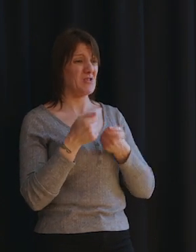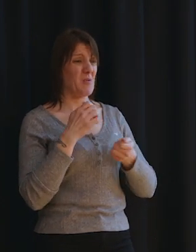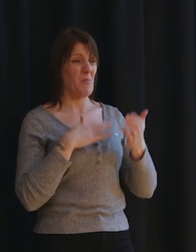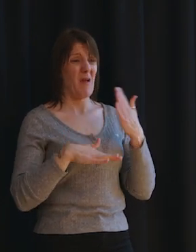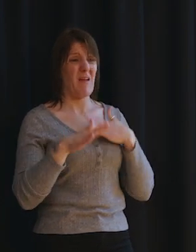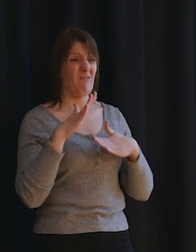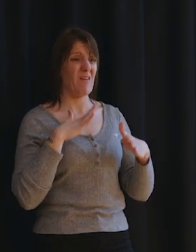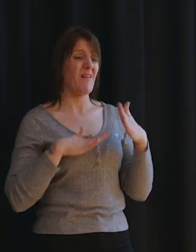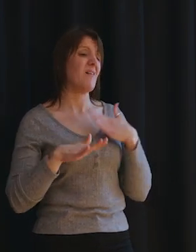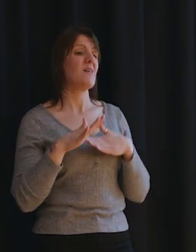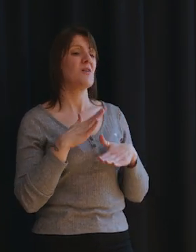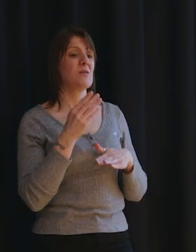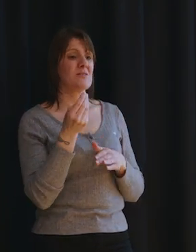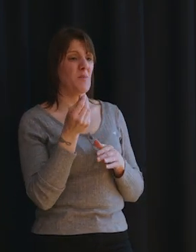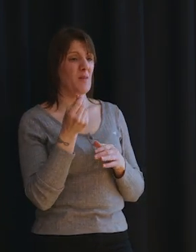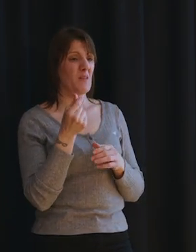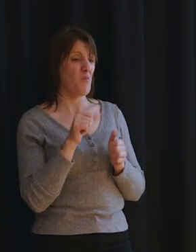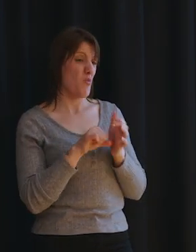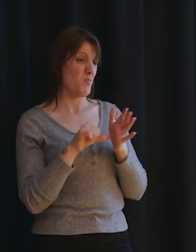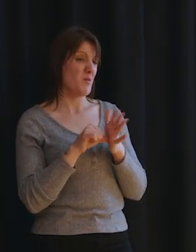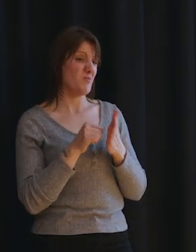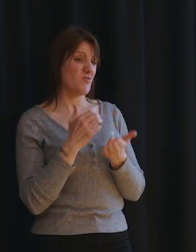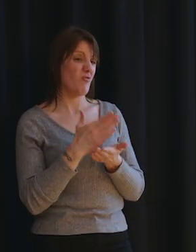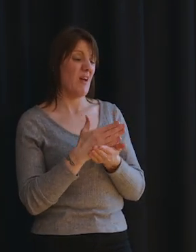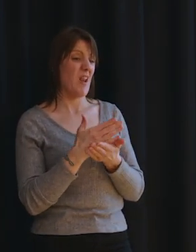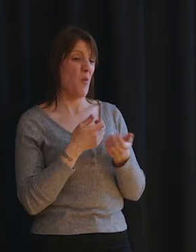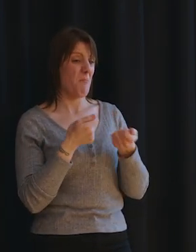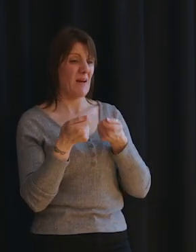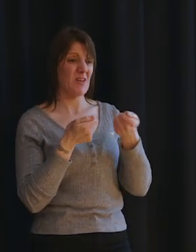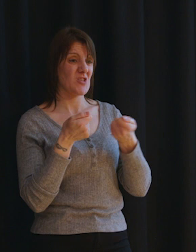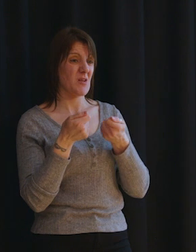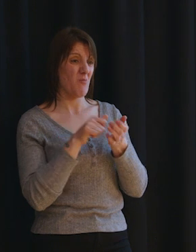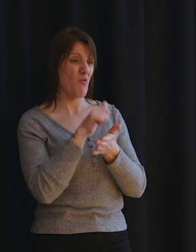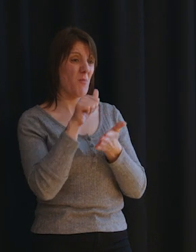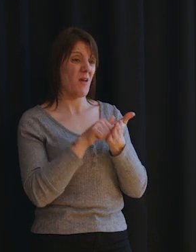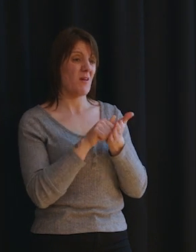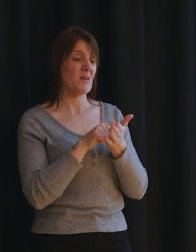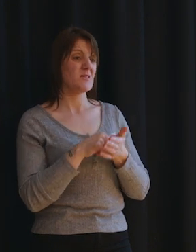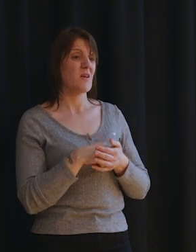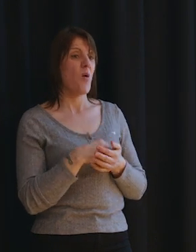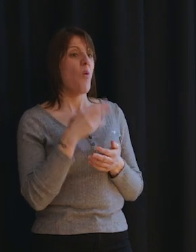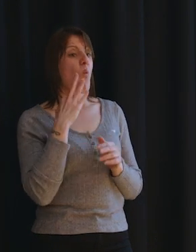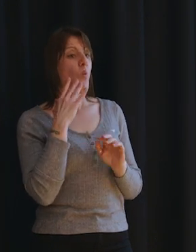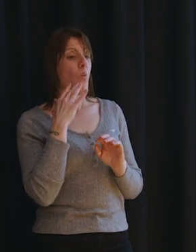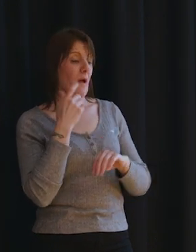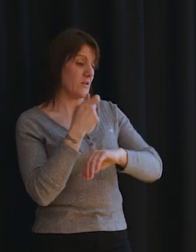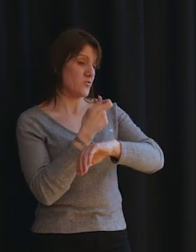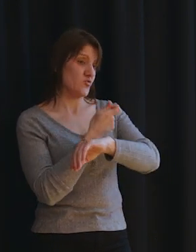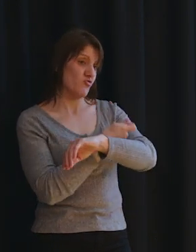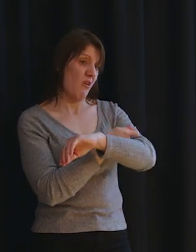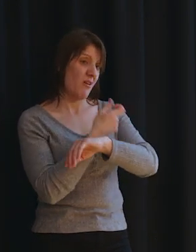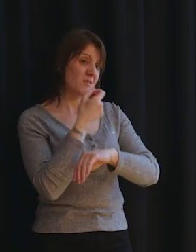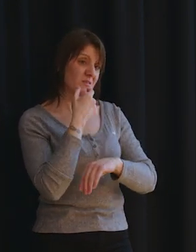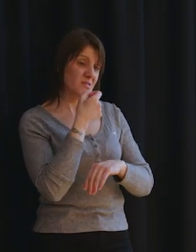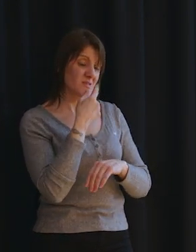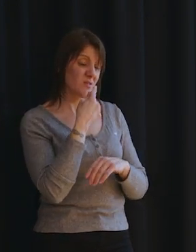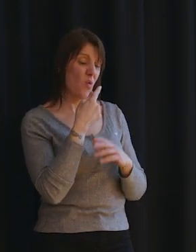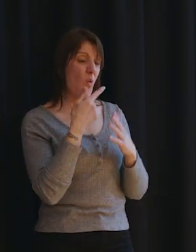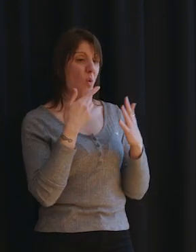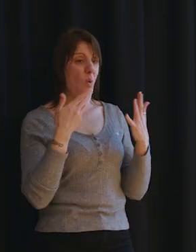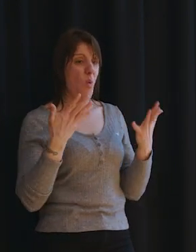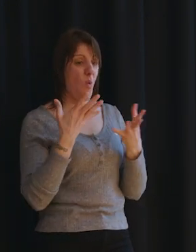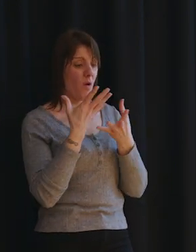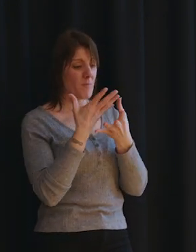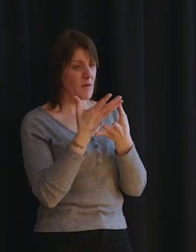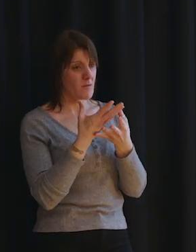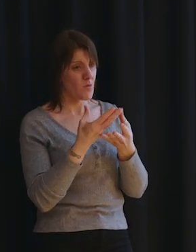or managing some of the issues. And when kind of sort of the drugs kind of wear off, the symptoms can often be heightened